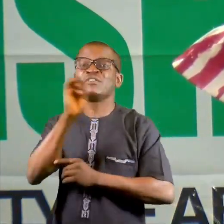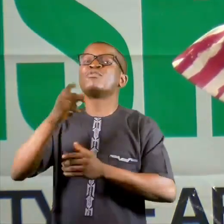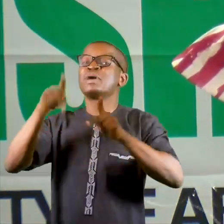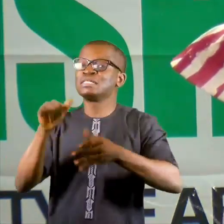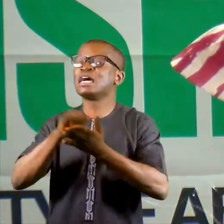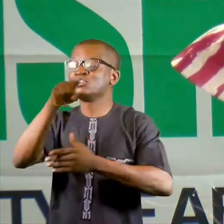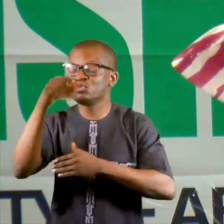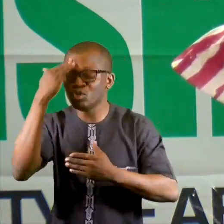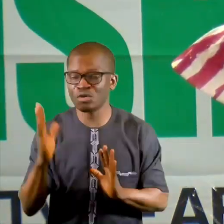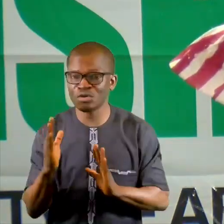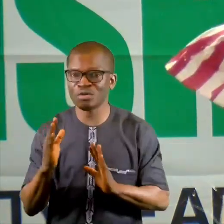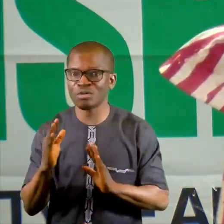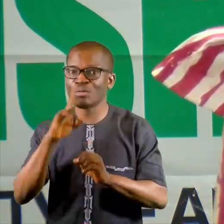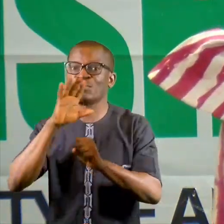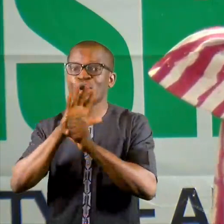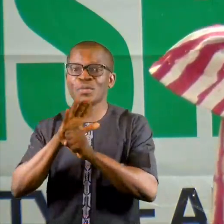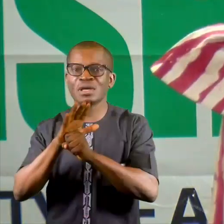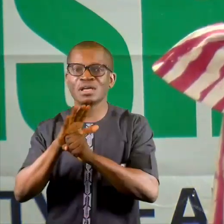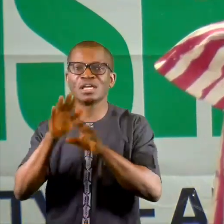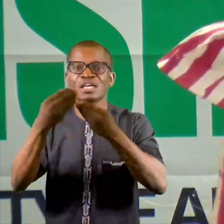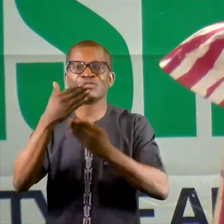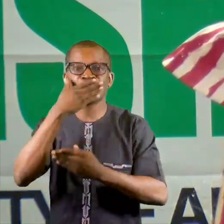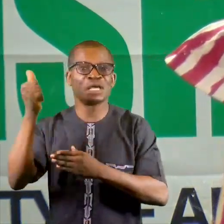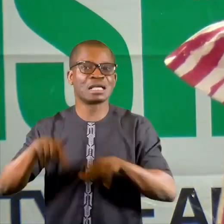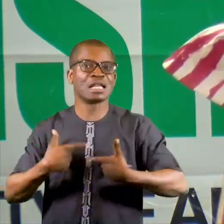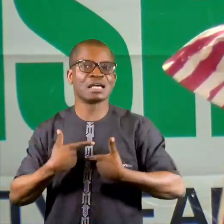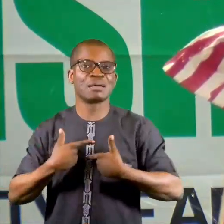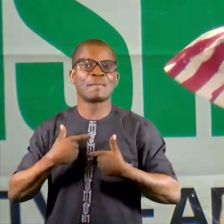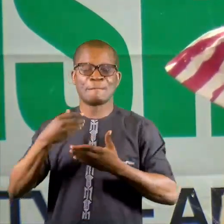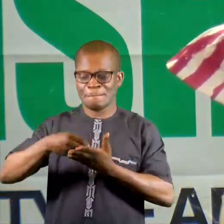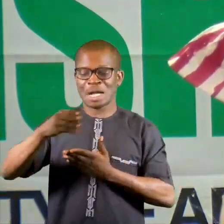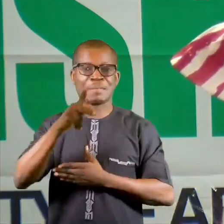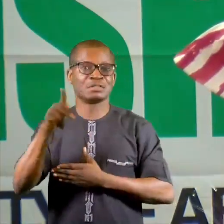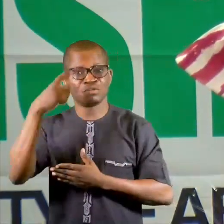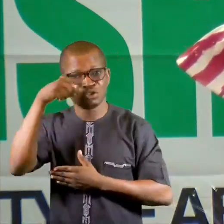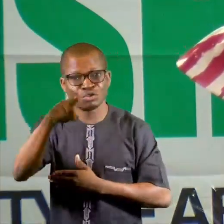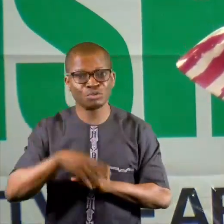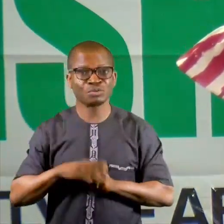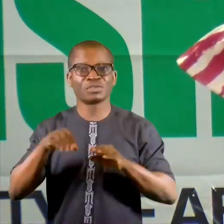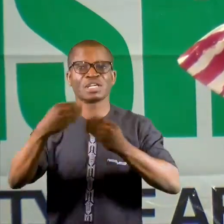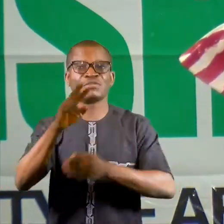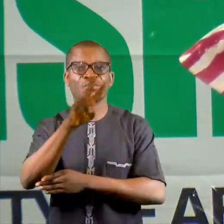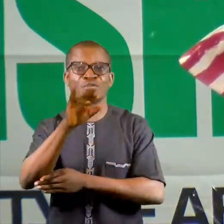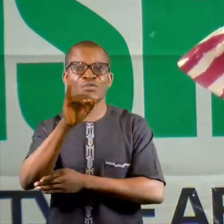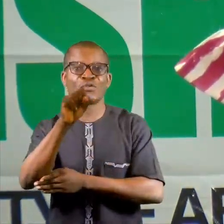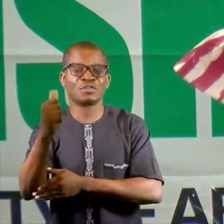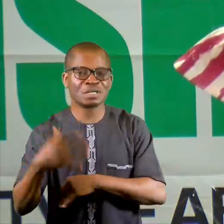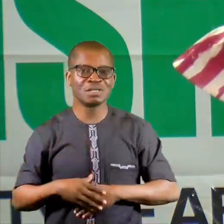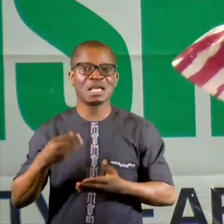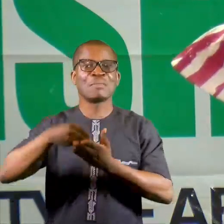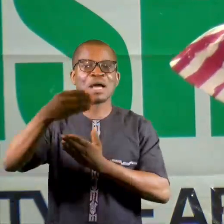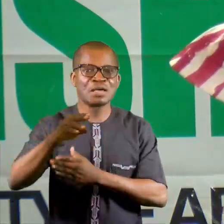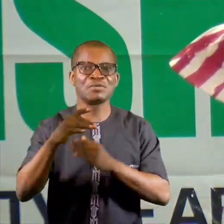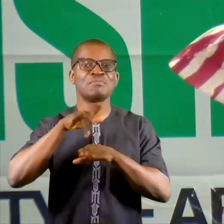know, offers to give you a better life, procures a passport for you, gets you a visa, buys you a plane